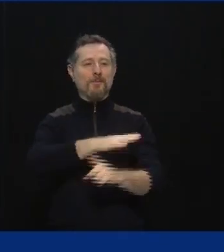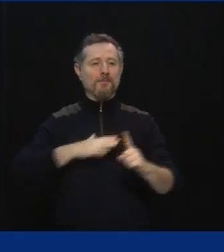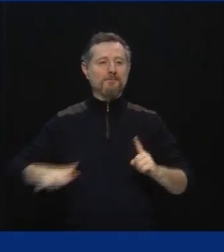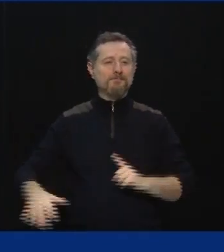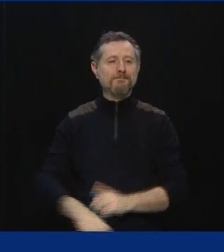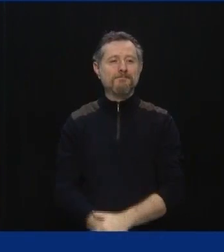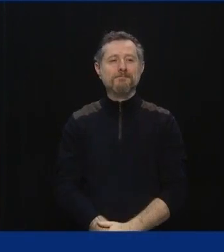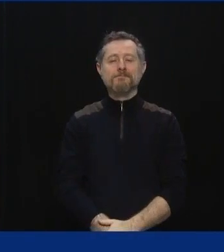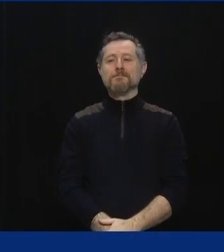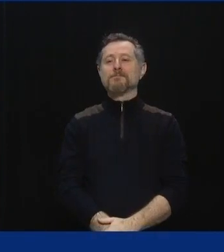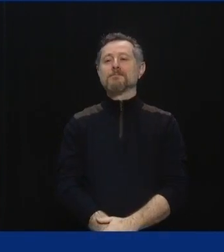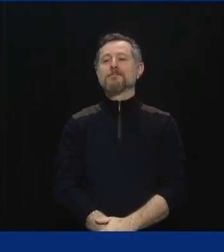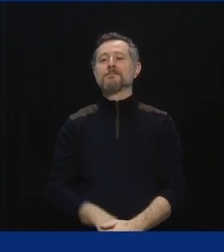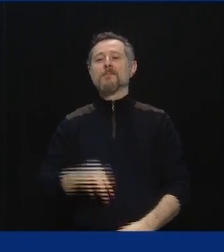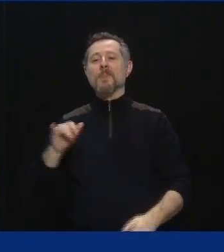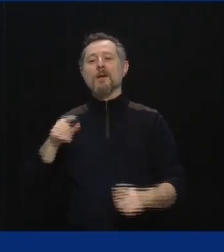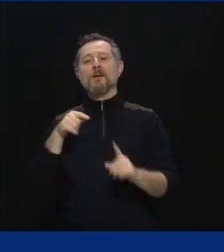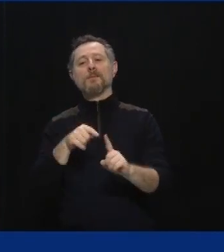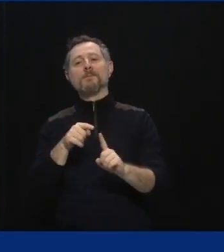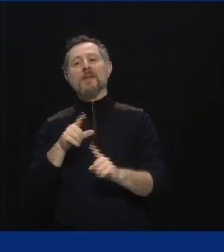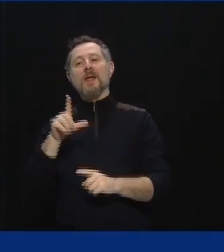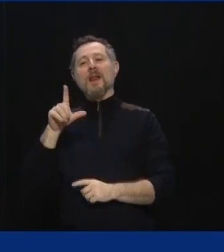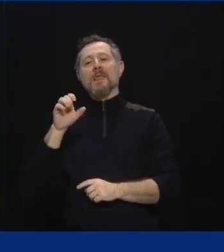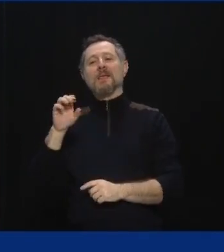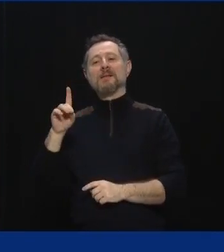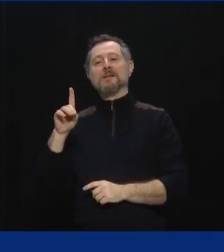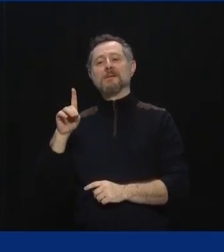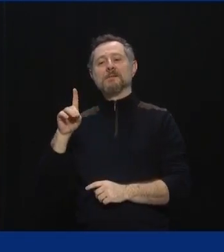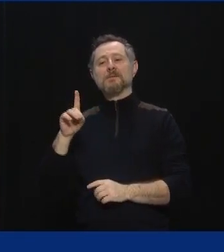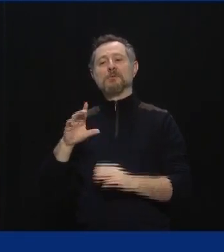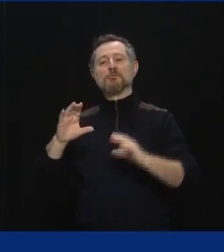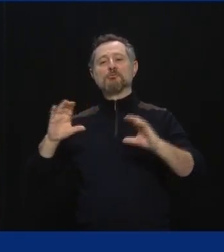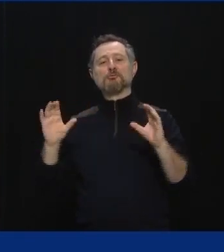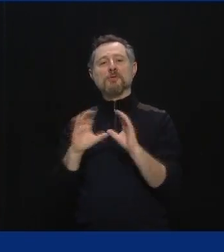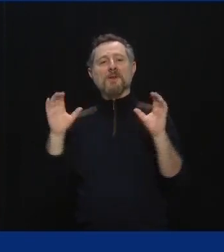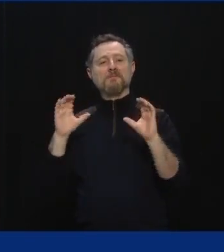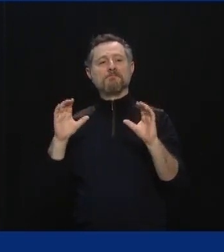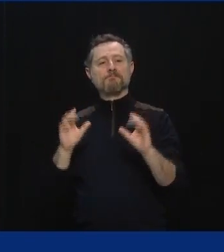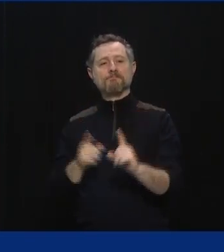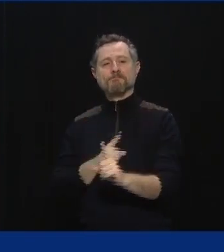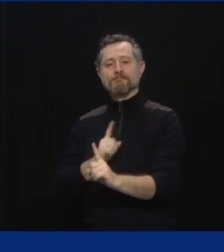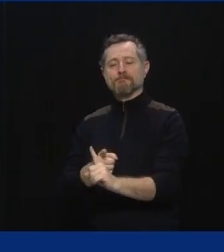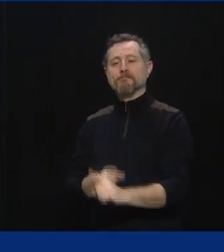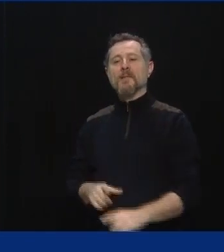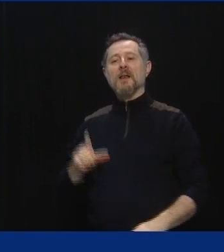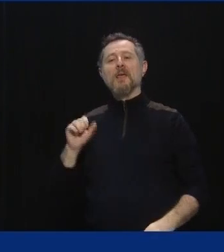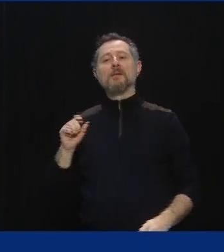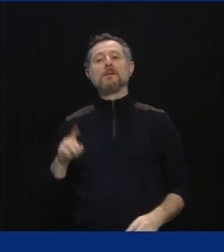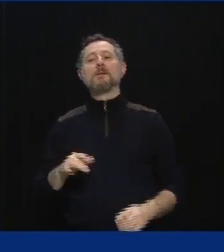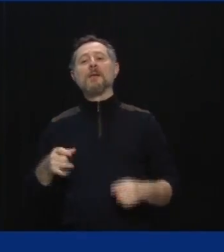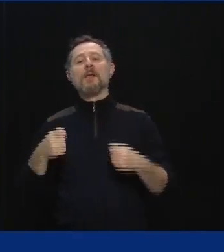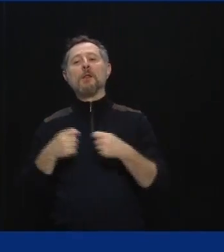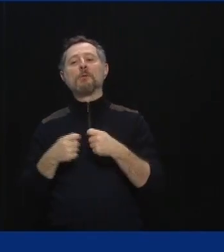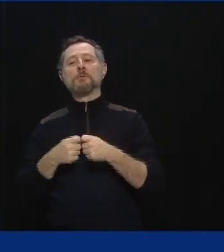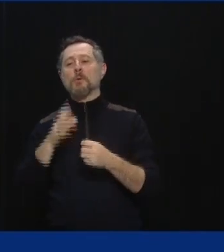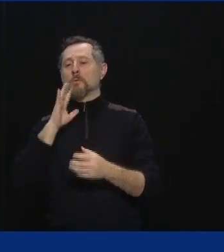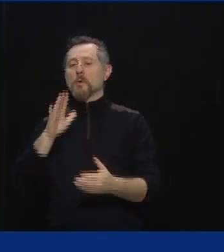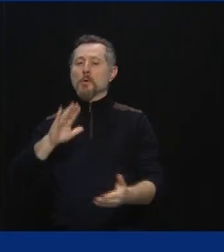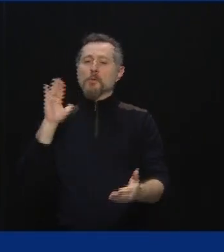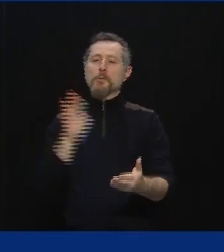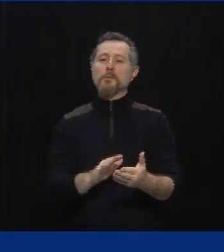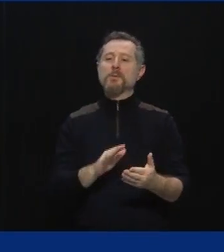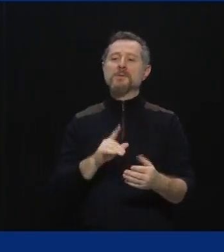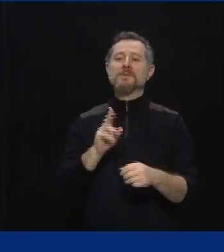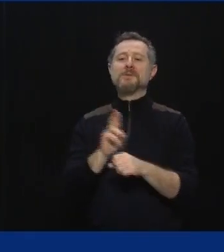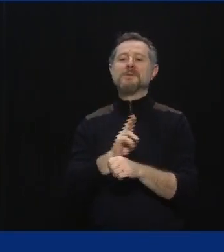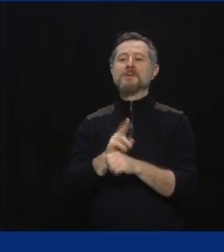including we're targeting LEED Gold certification, all electric ground service equipment to reduce the diesel fumes from the equipment